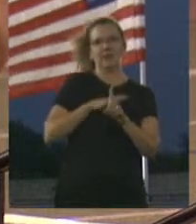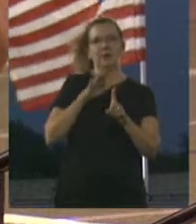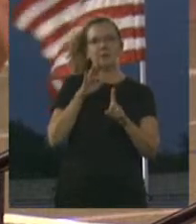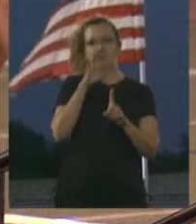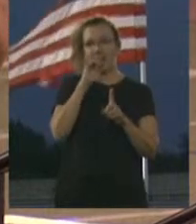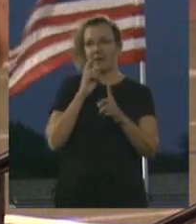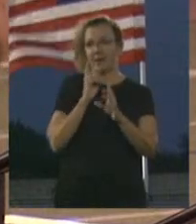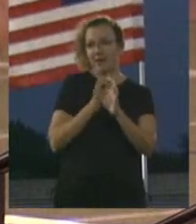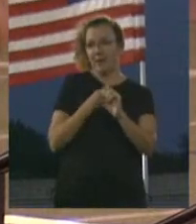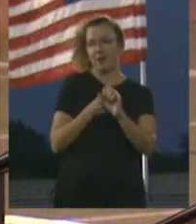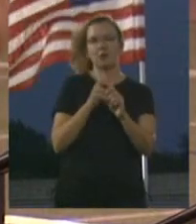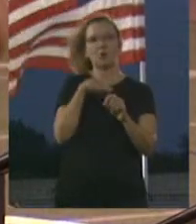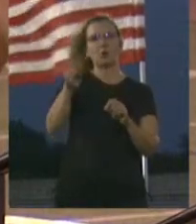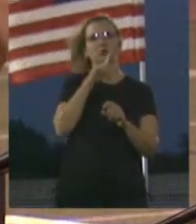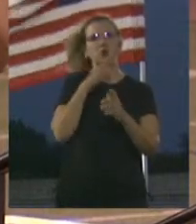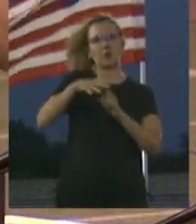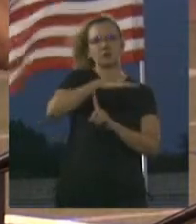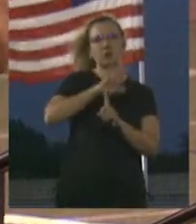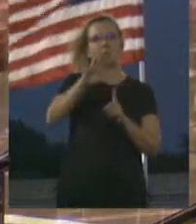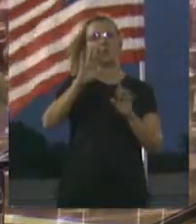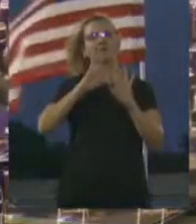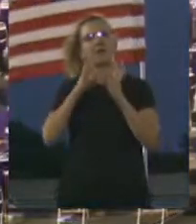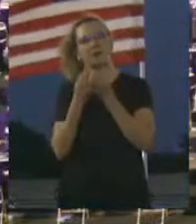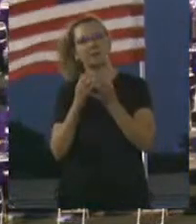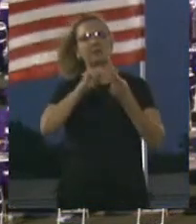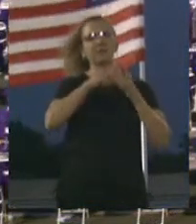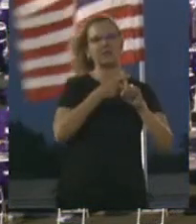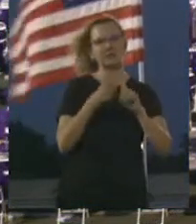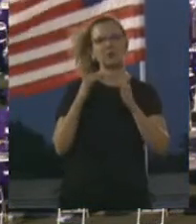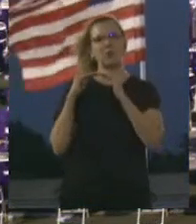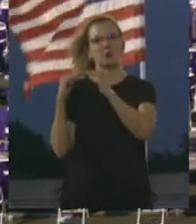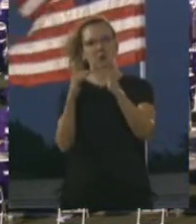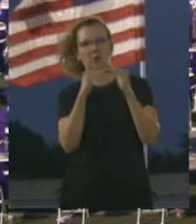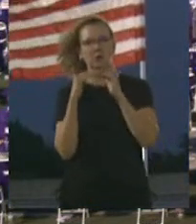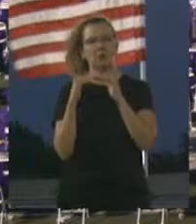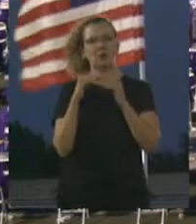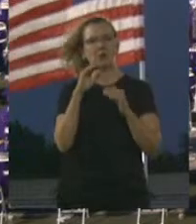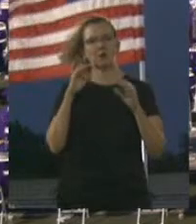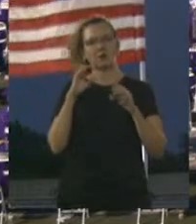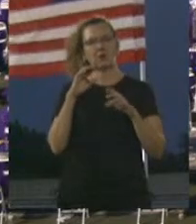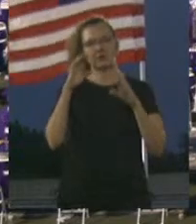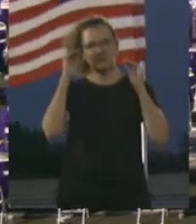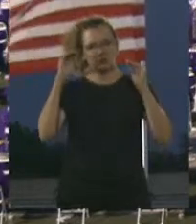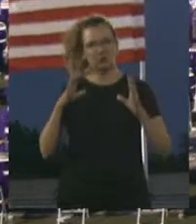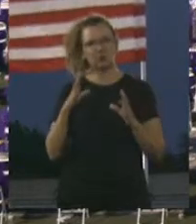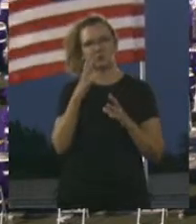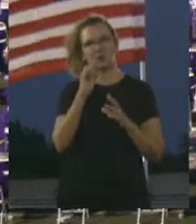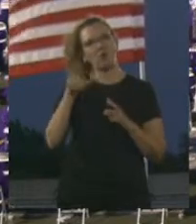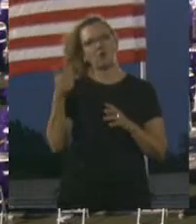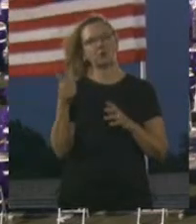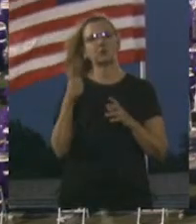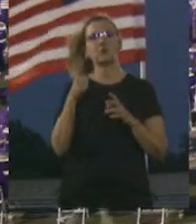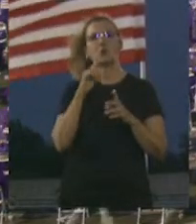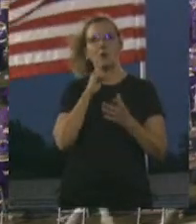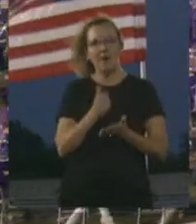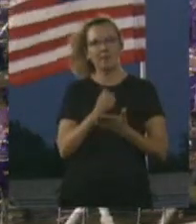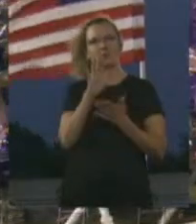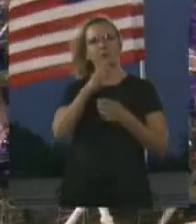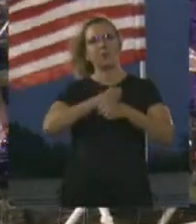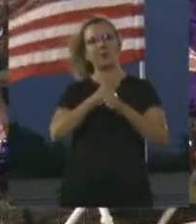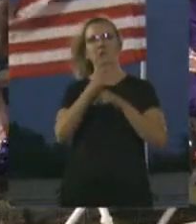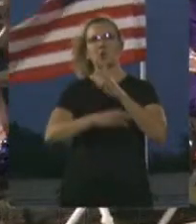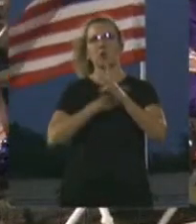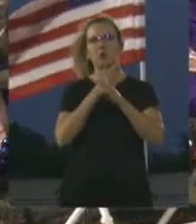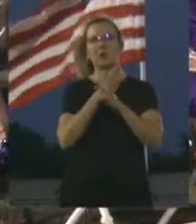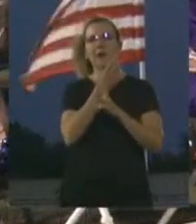family, your friends, your classmates, your coworkers, and others, to create the world you wish to live in. Above all